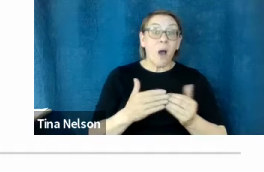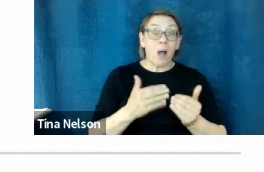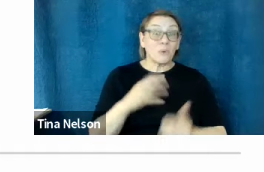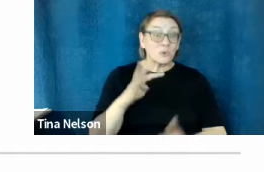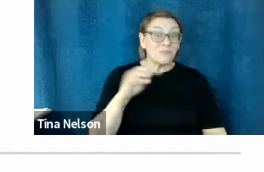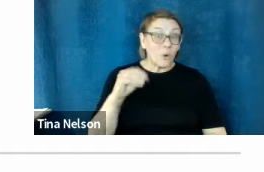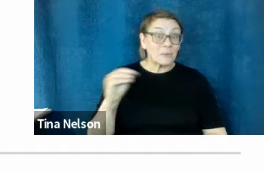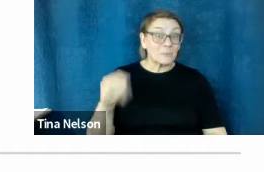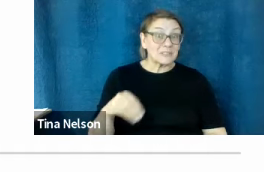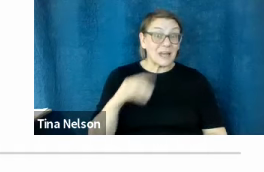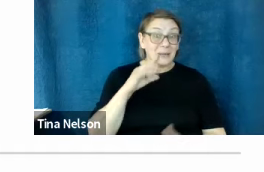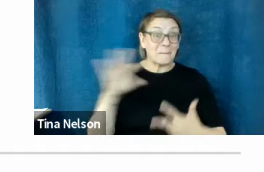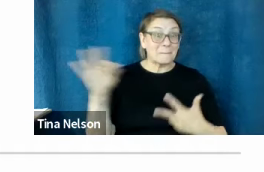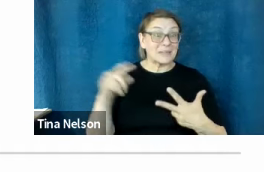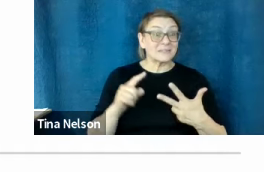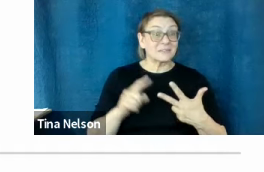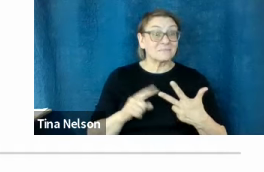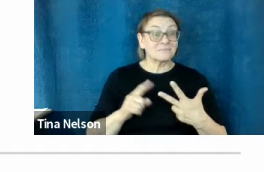% pick number two.